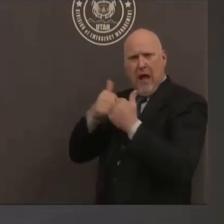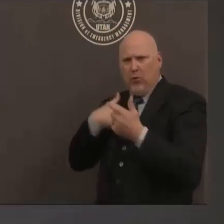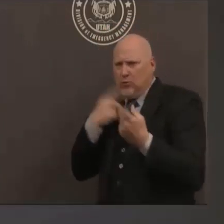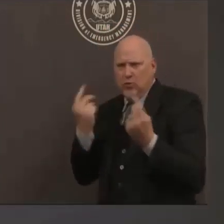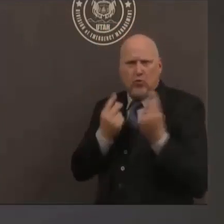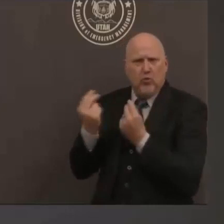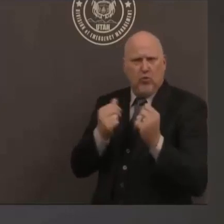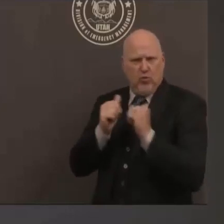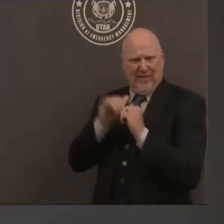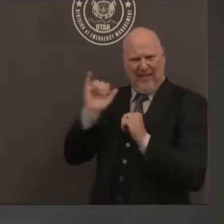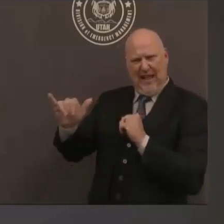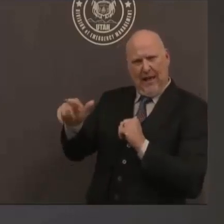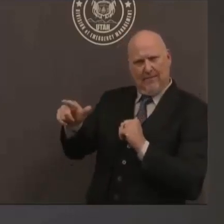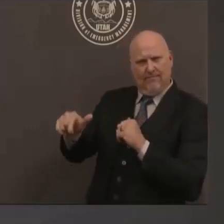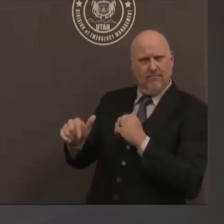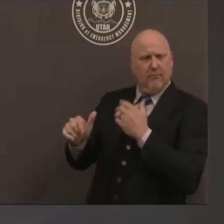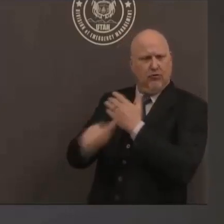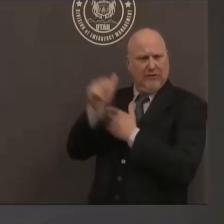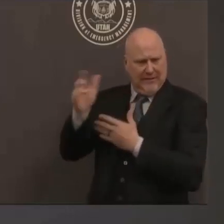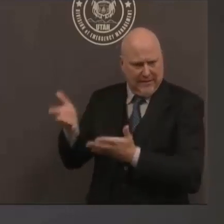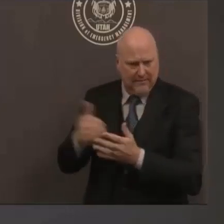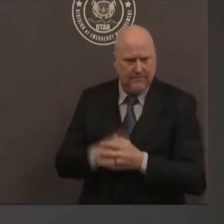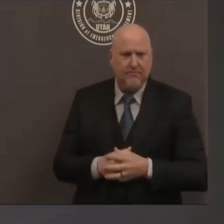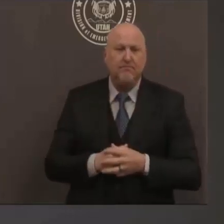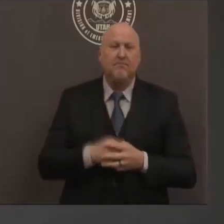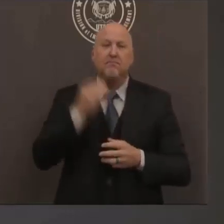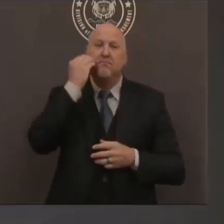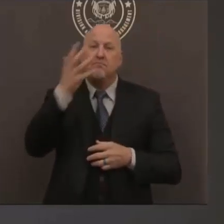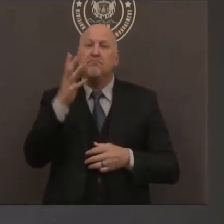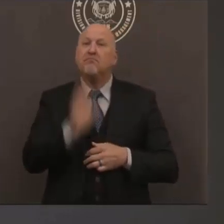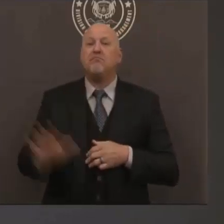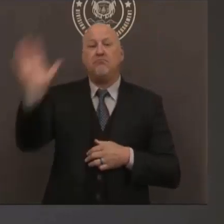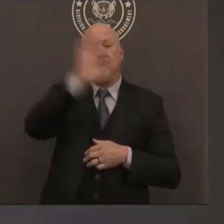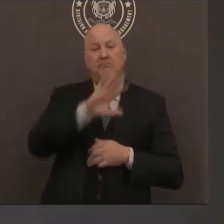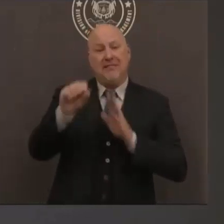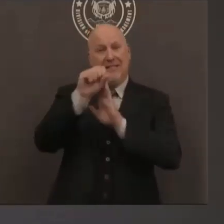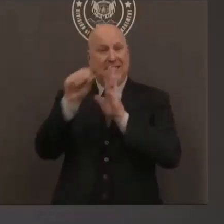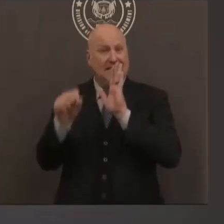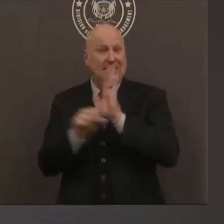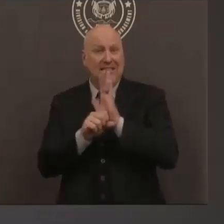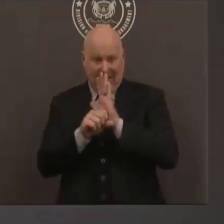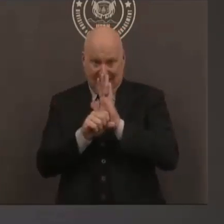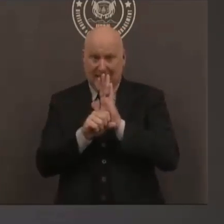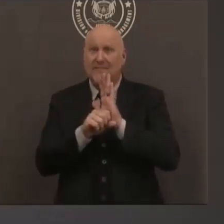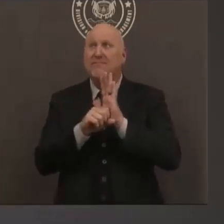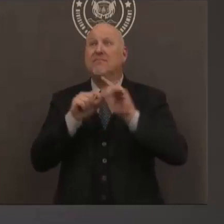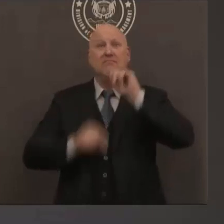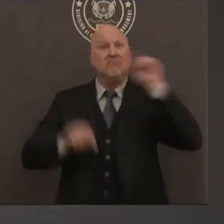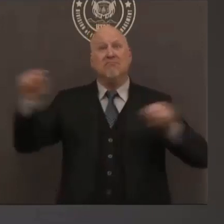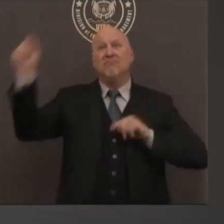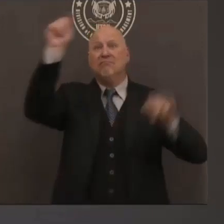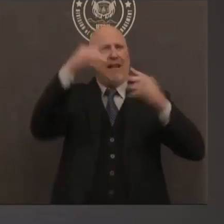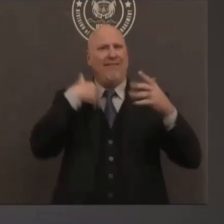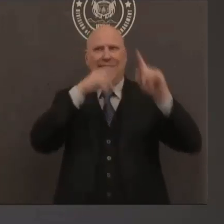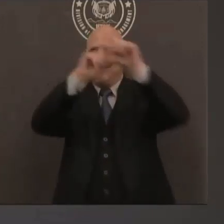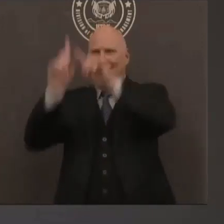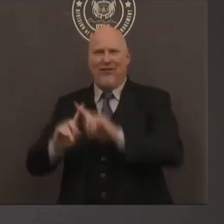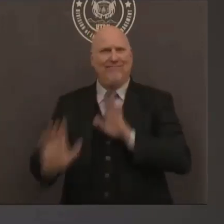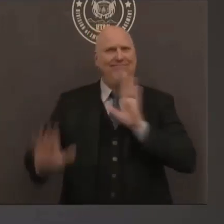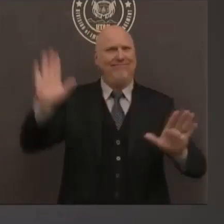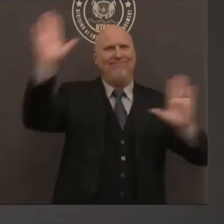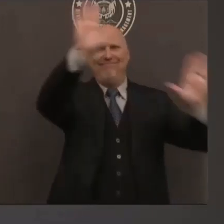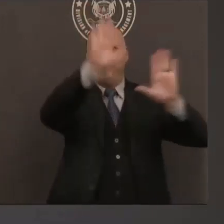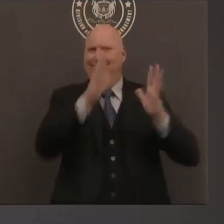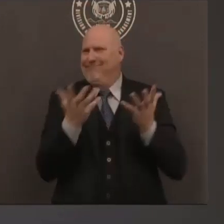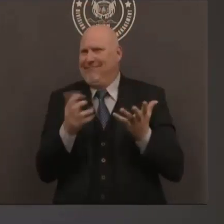risk factors. So some of the geography may vary and the risk condition may vary based on the region that you find yourself in our